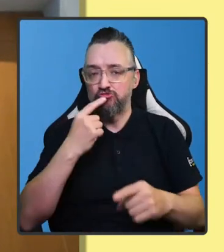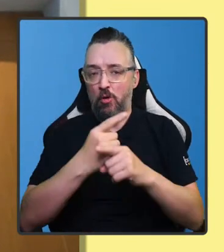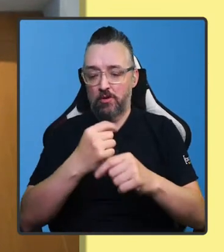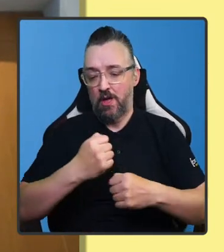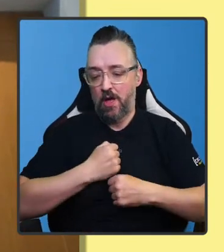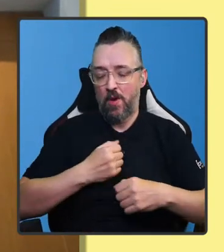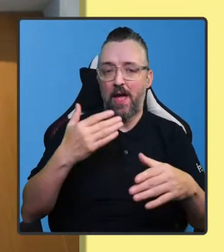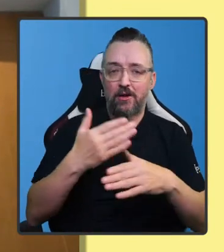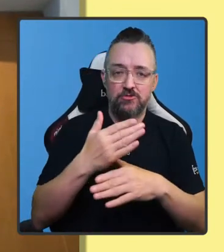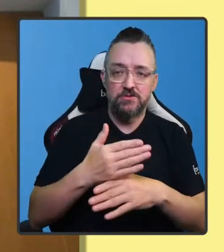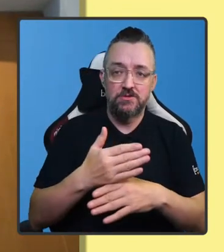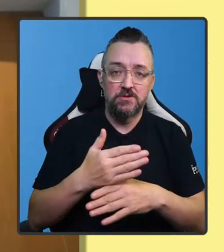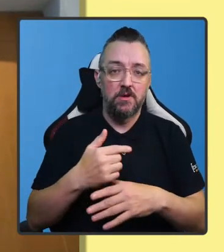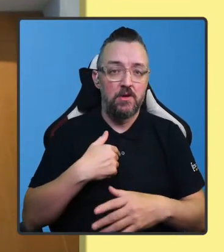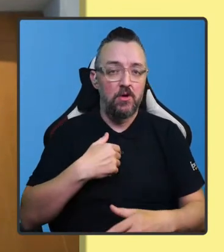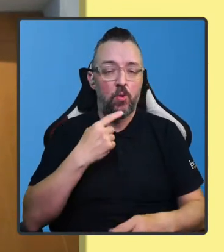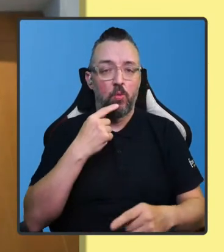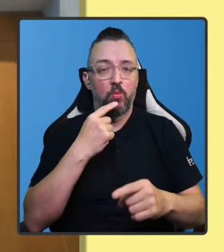the progressed